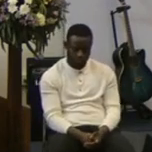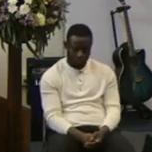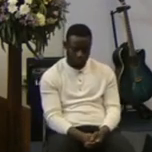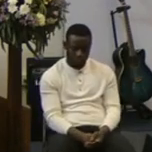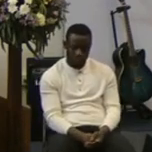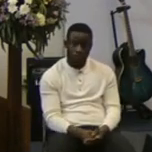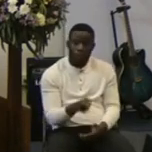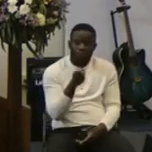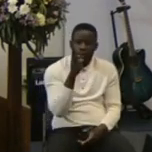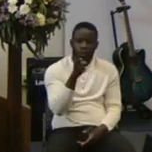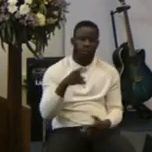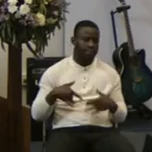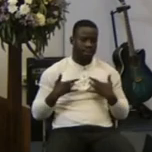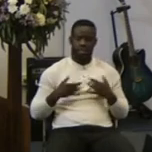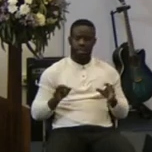But not for you.